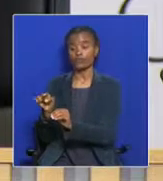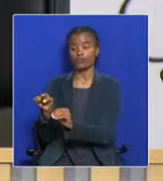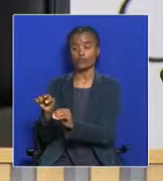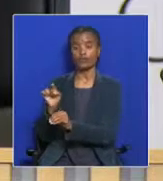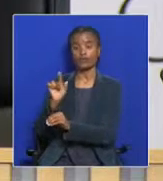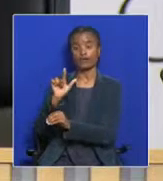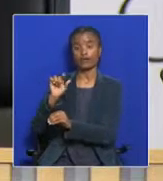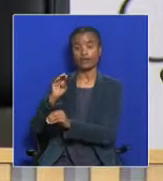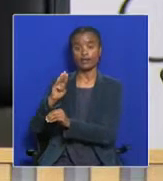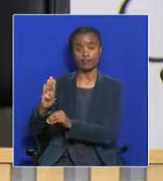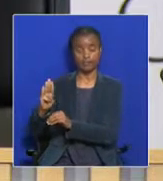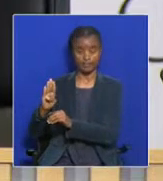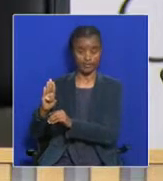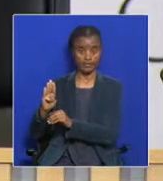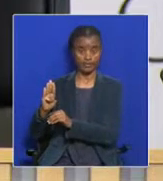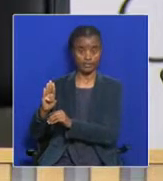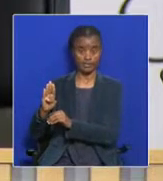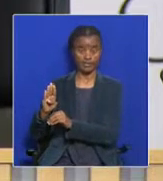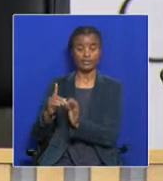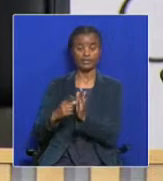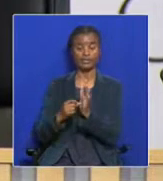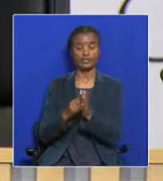to the lab on the 12th of November